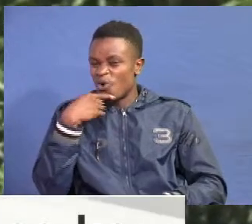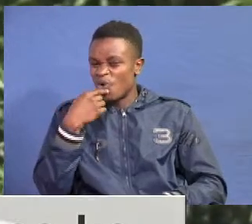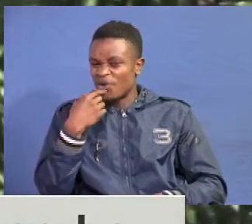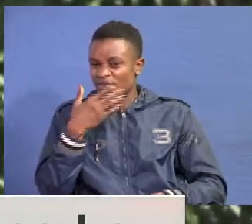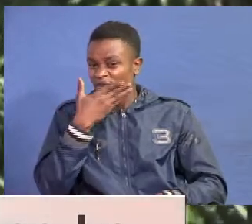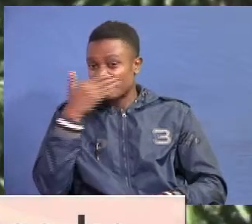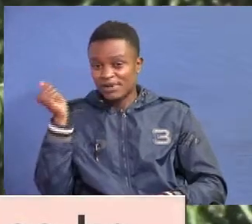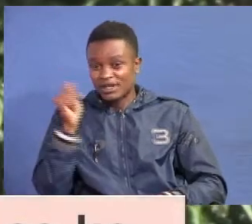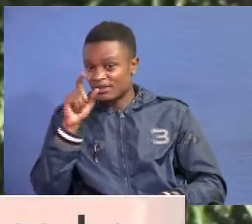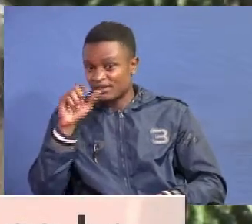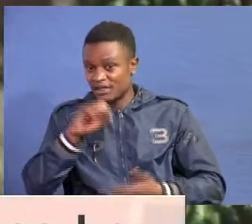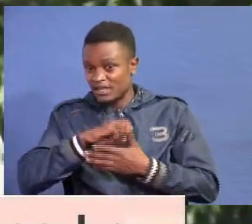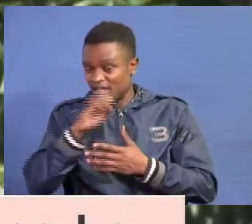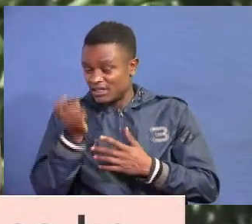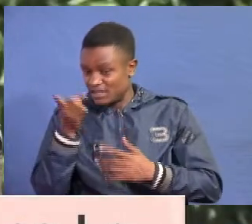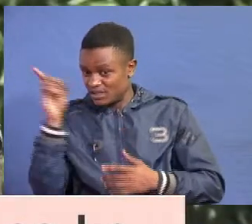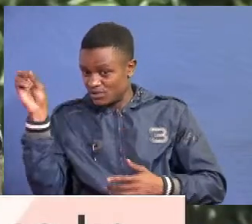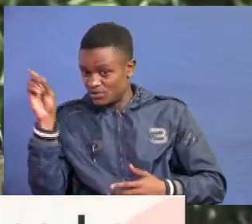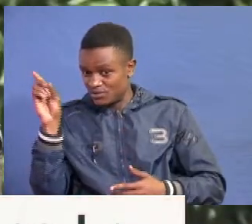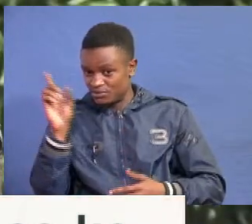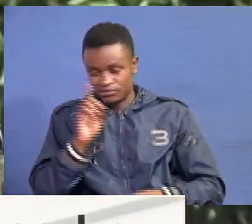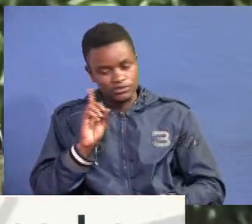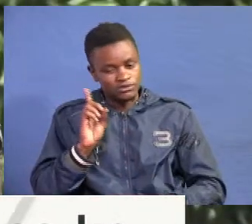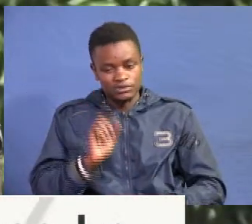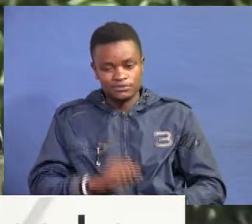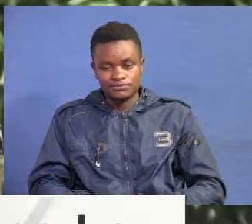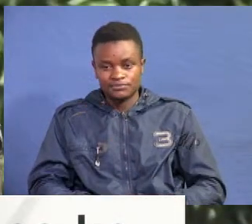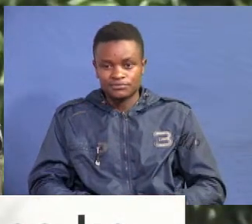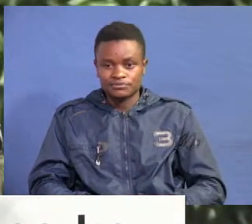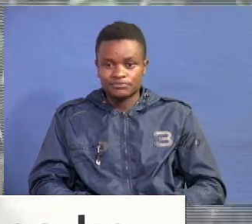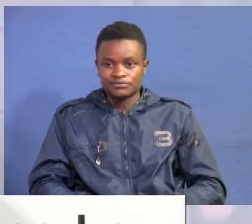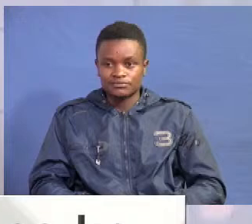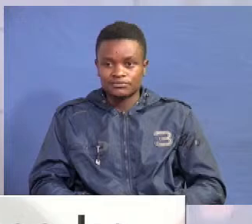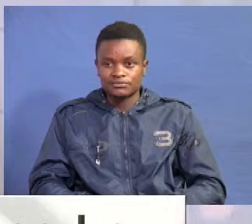karibu 2027 nitakuwa na miaka 30.